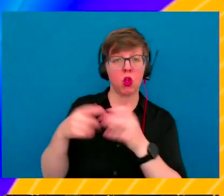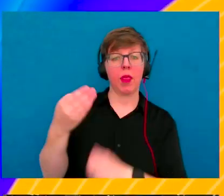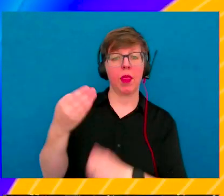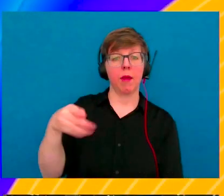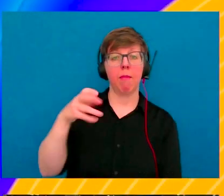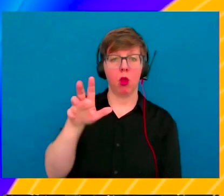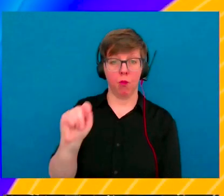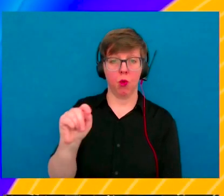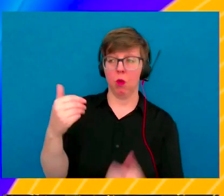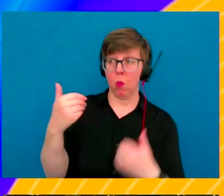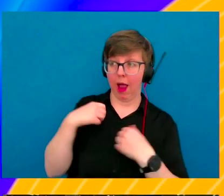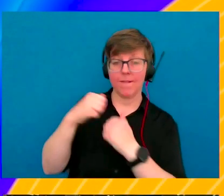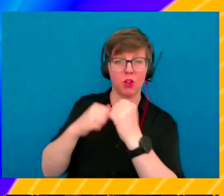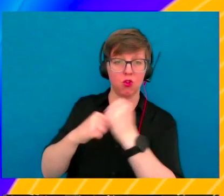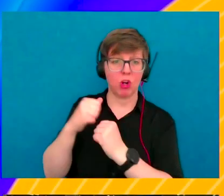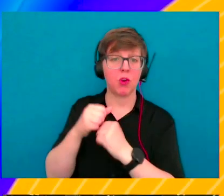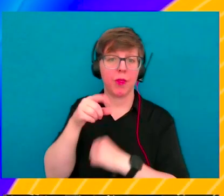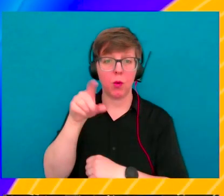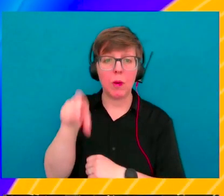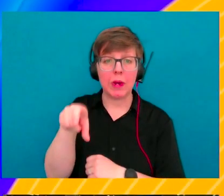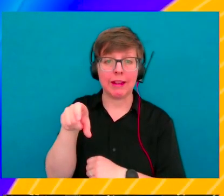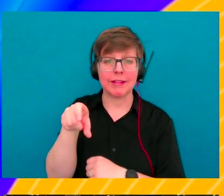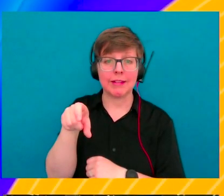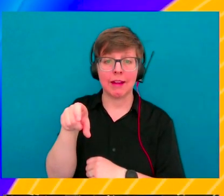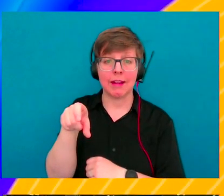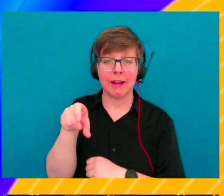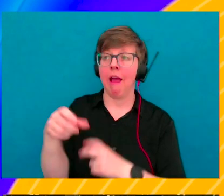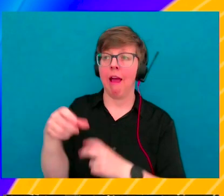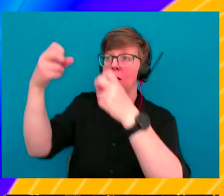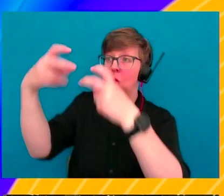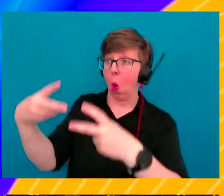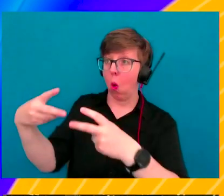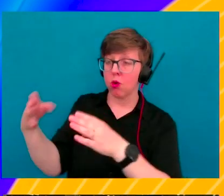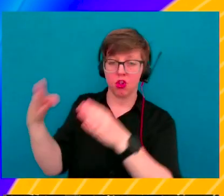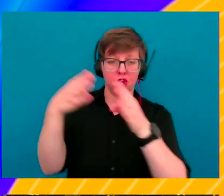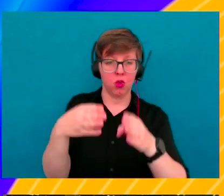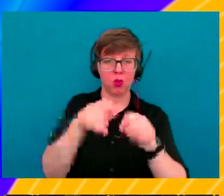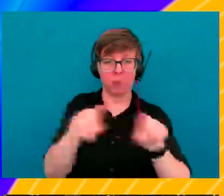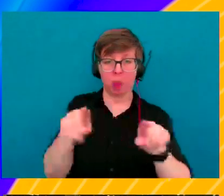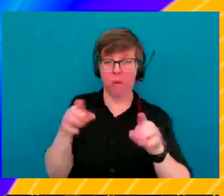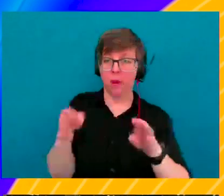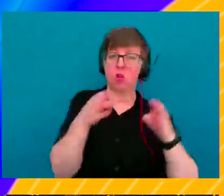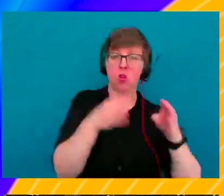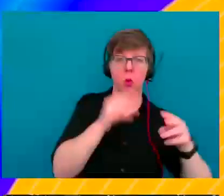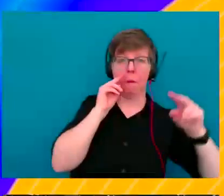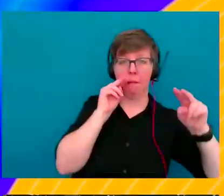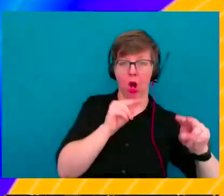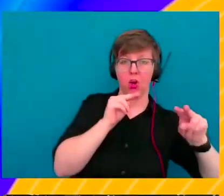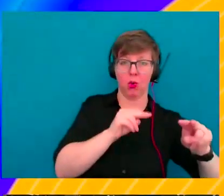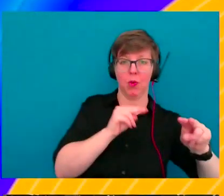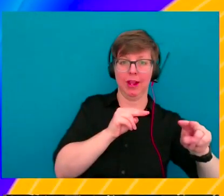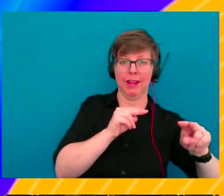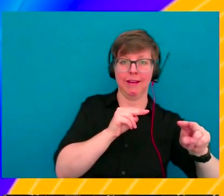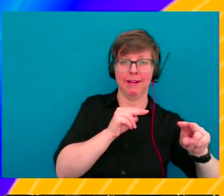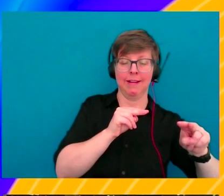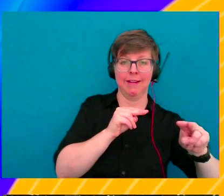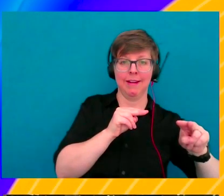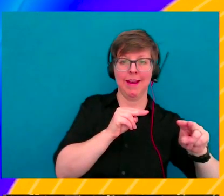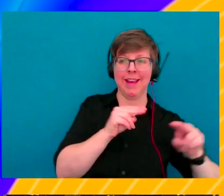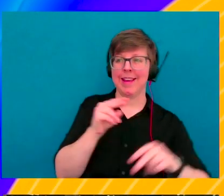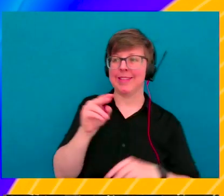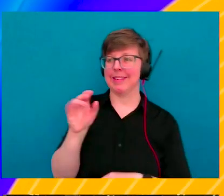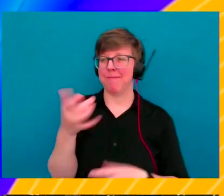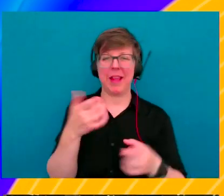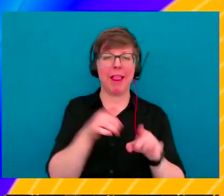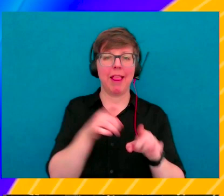structure that you need, and as you go from code to deployment to monitoring, it's all it's almost like that IDE experience all over